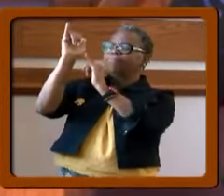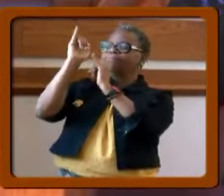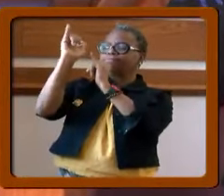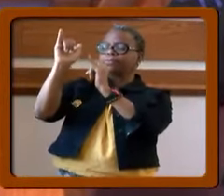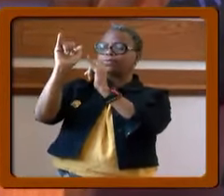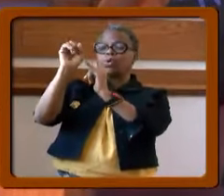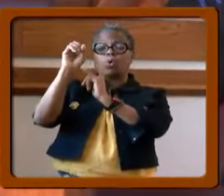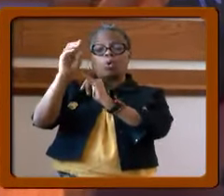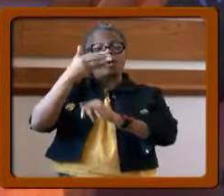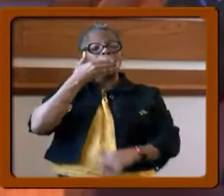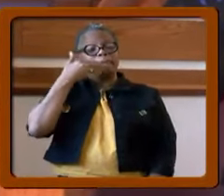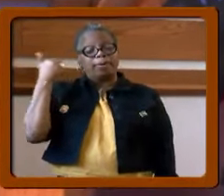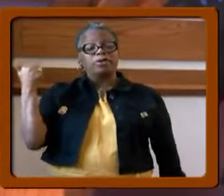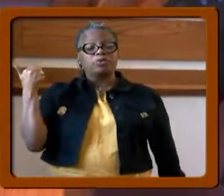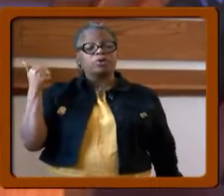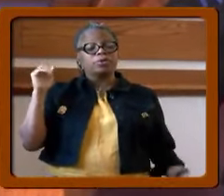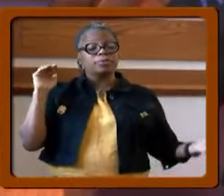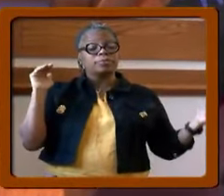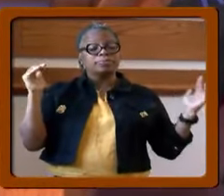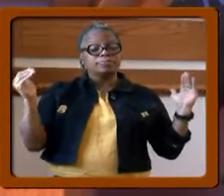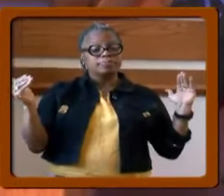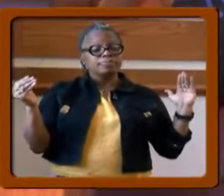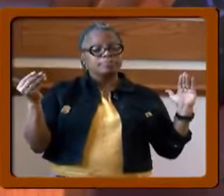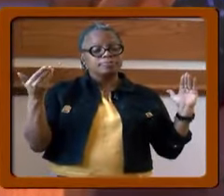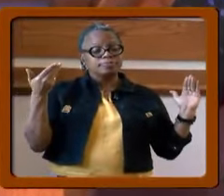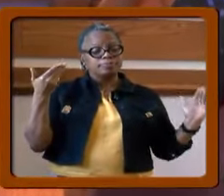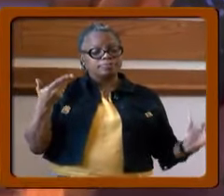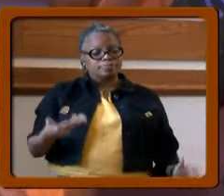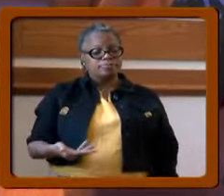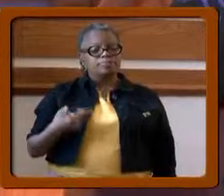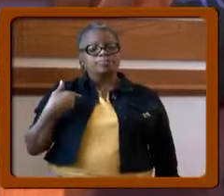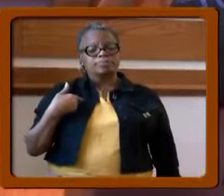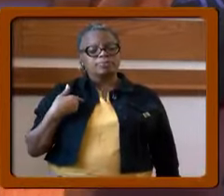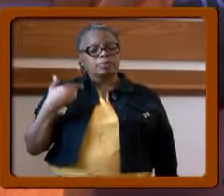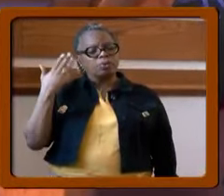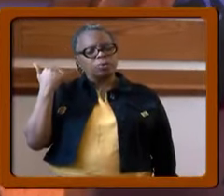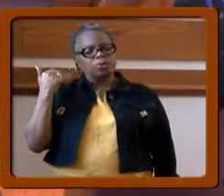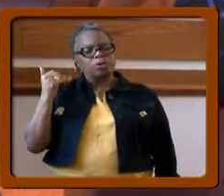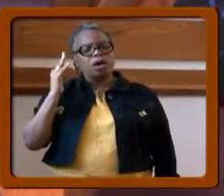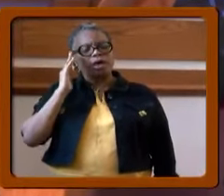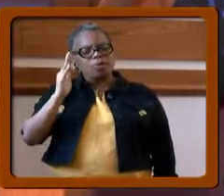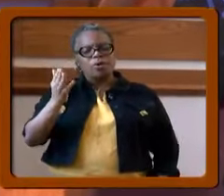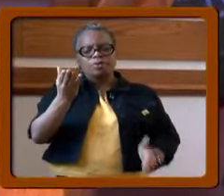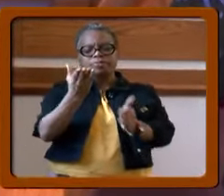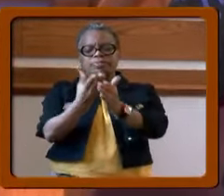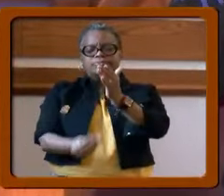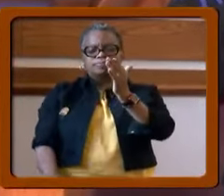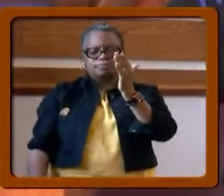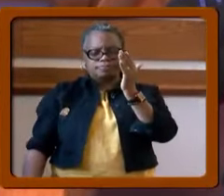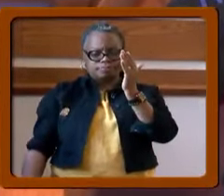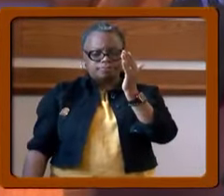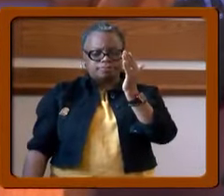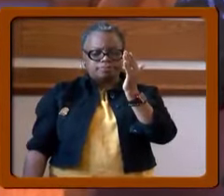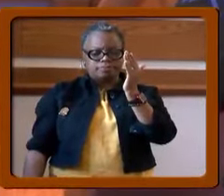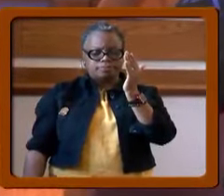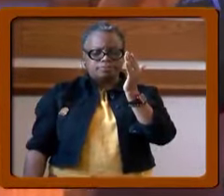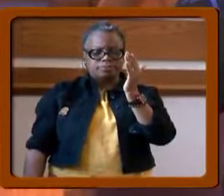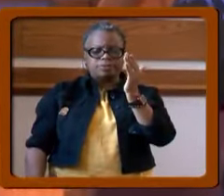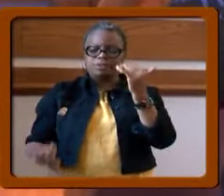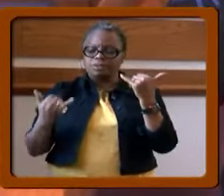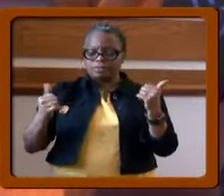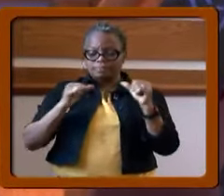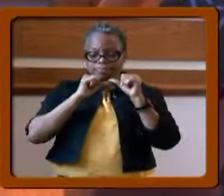greater works than these, because I am going to God. Yeah. Let us pray.